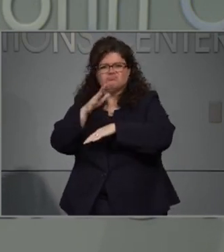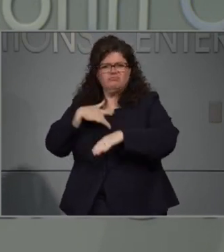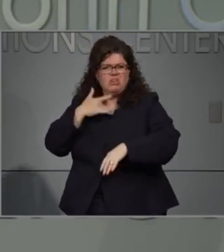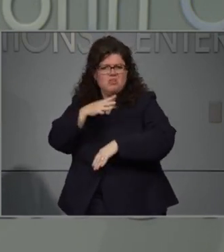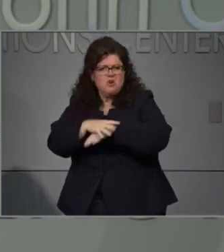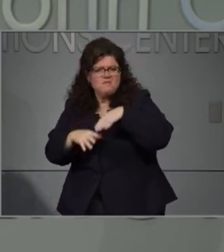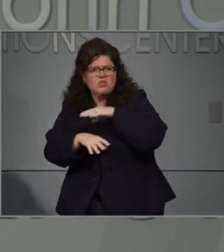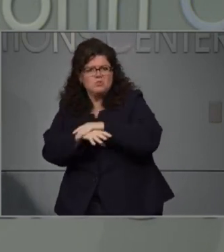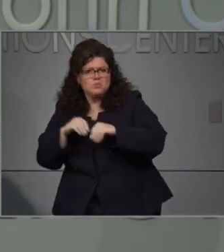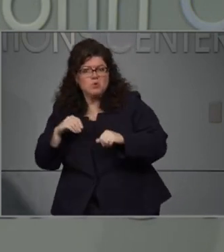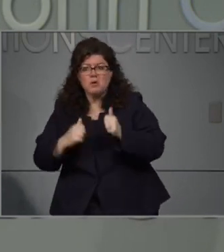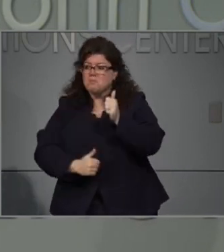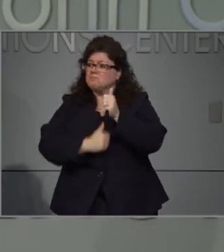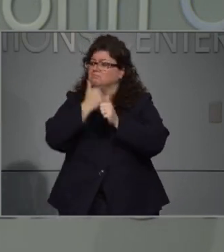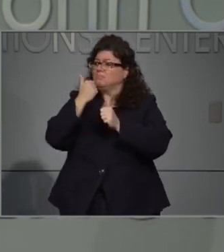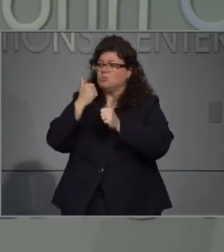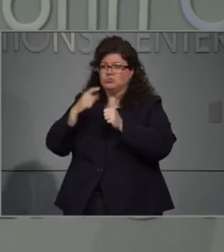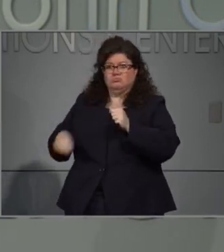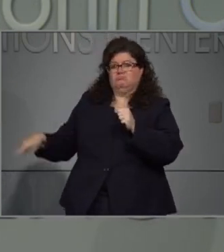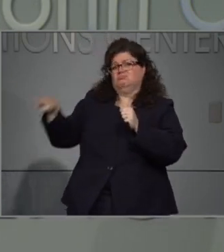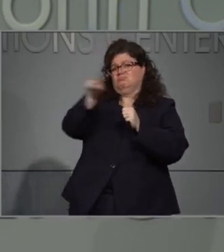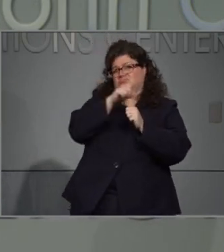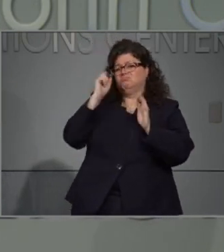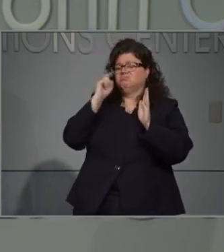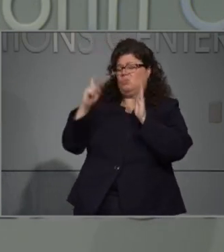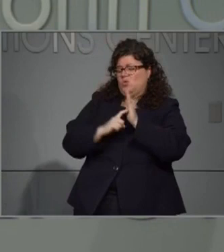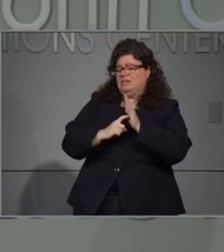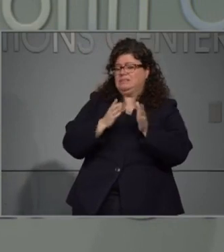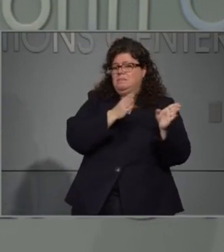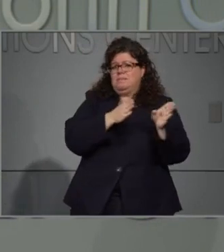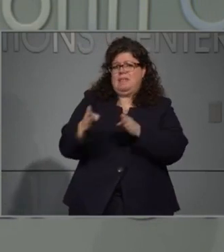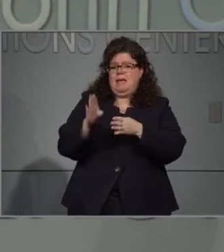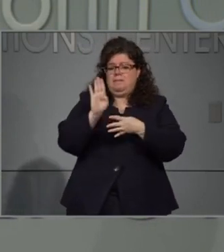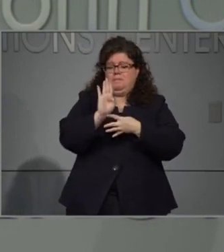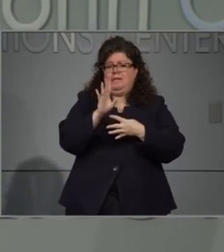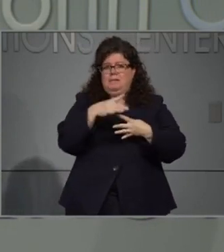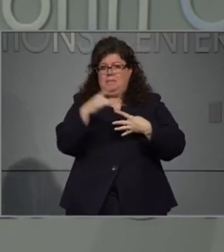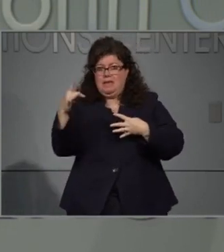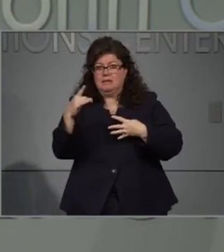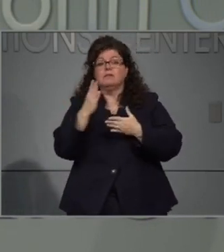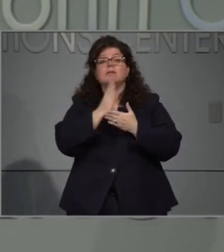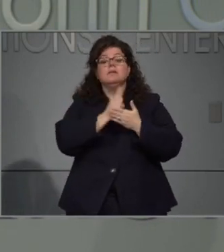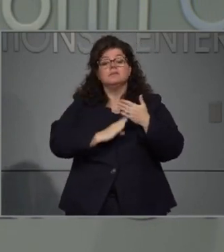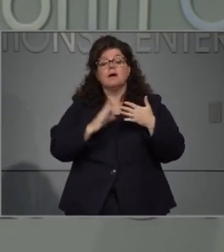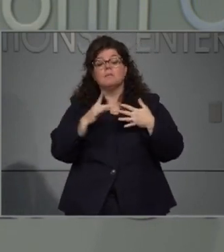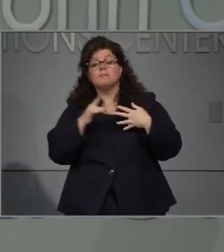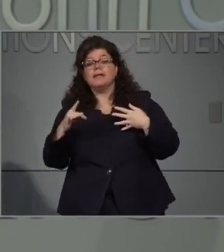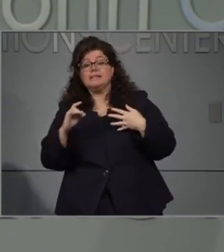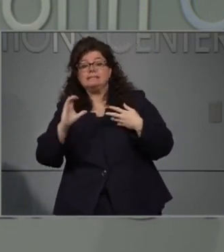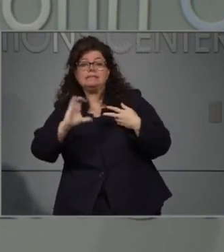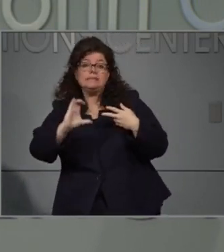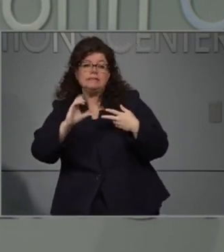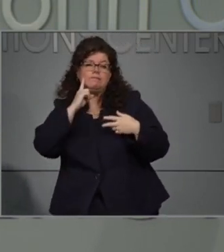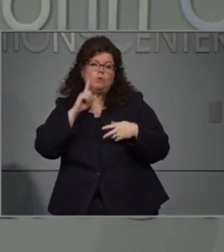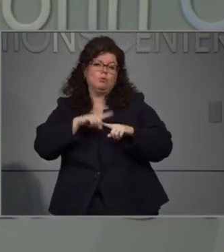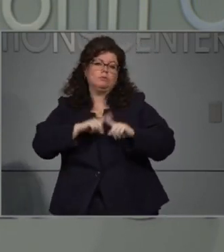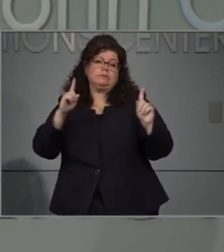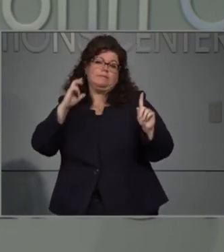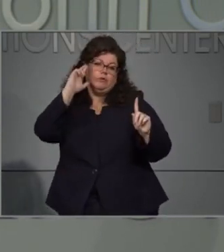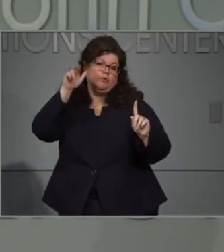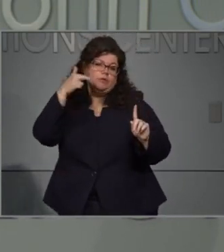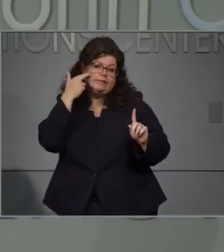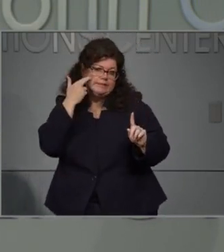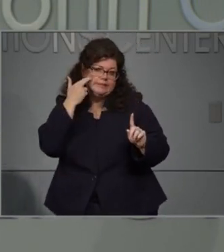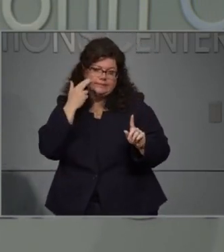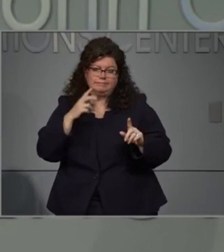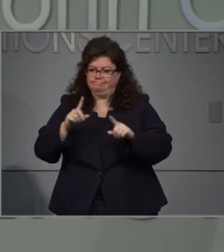to put Plan B in place. Certainly we're seeing districts that are looking at Plan C for a variety of reasons. And I think it's our